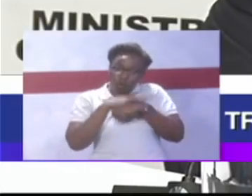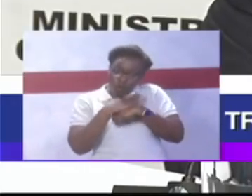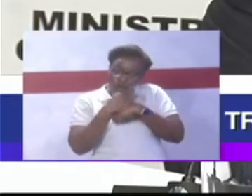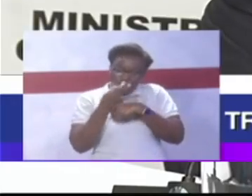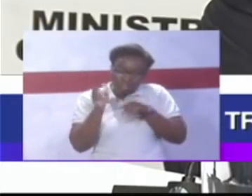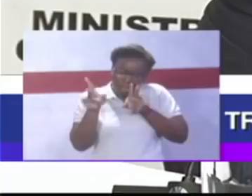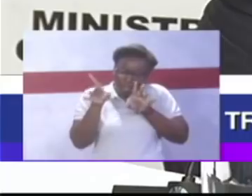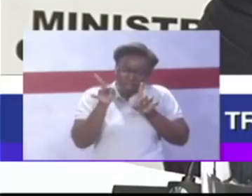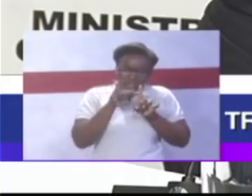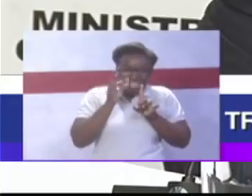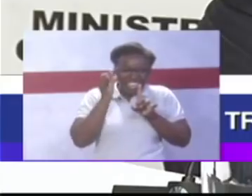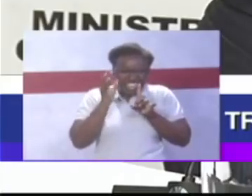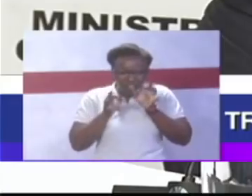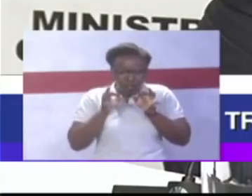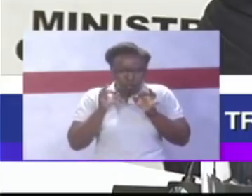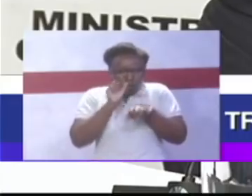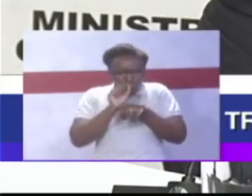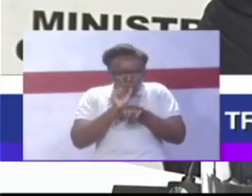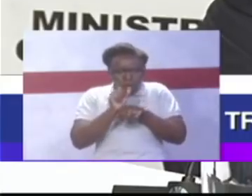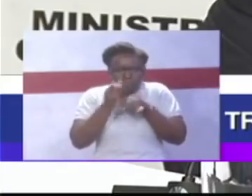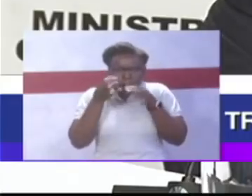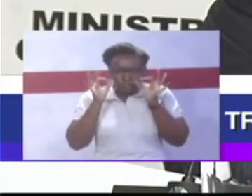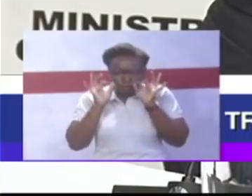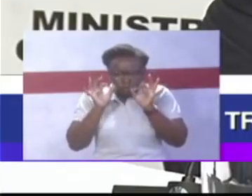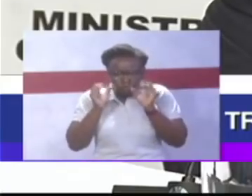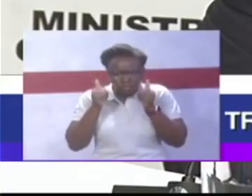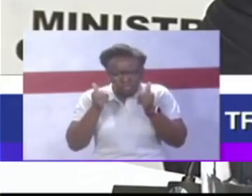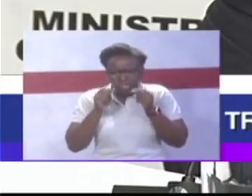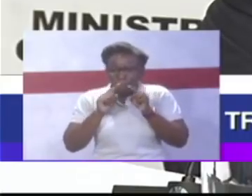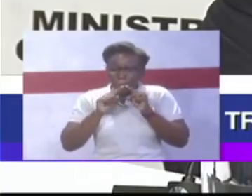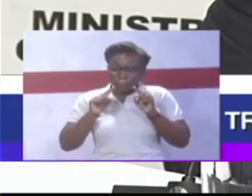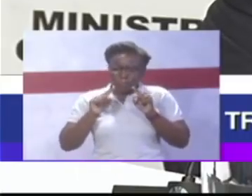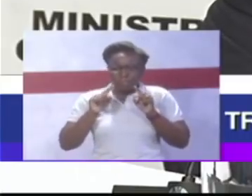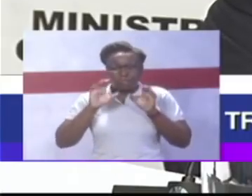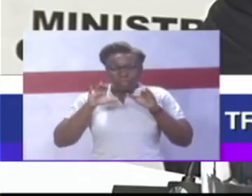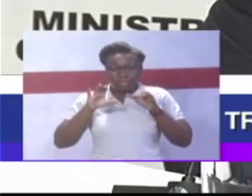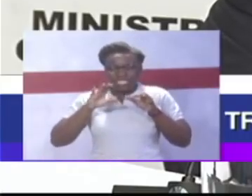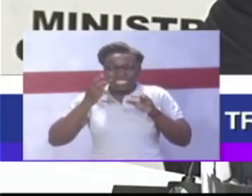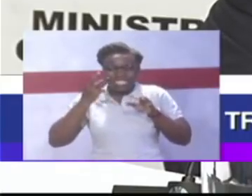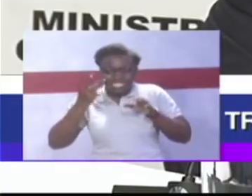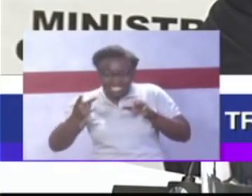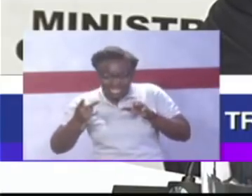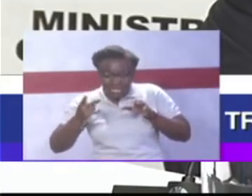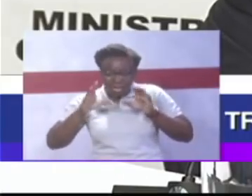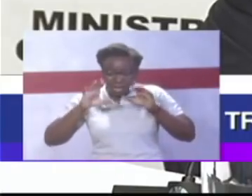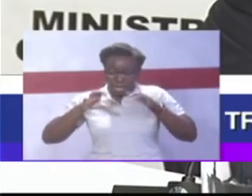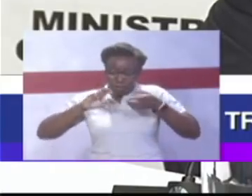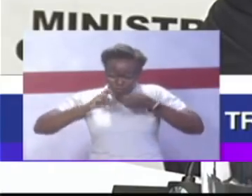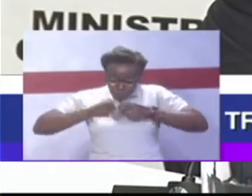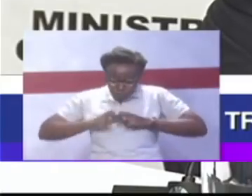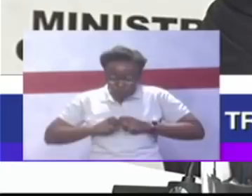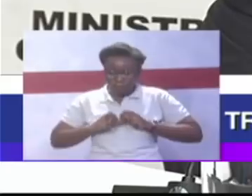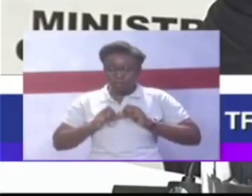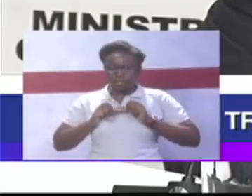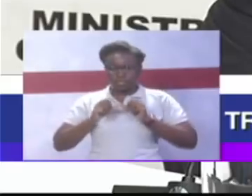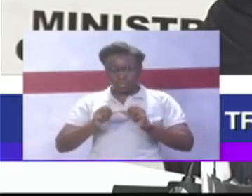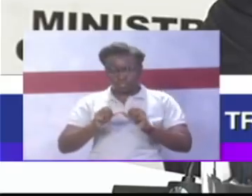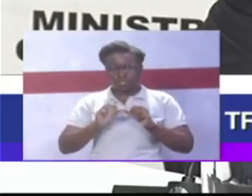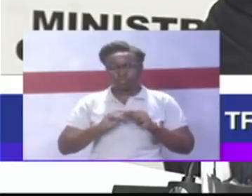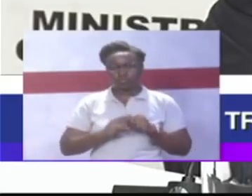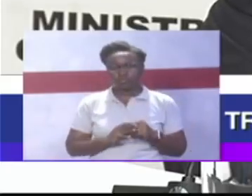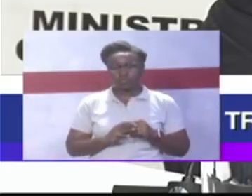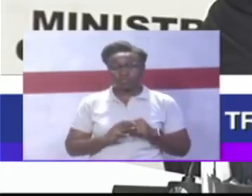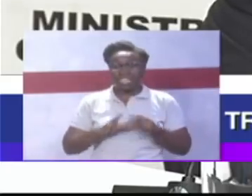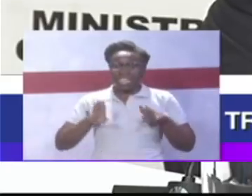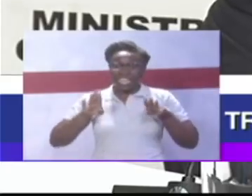perspective is it helps to keep your blood sugar in check. So in the disruption of that pancreatic function, you can have disruptions of the blood